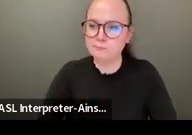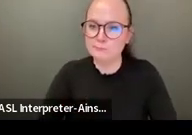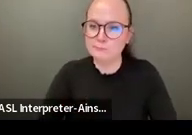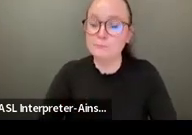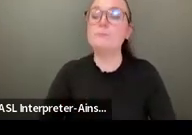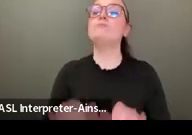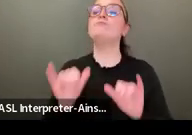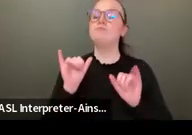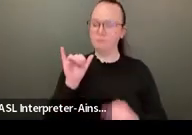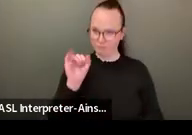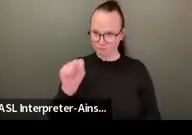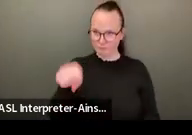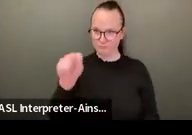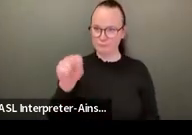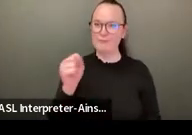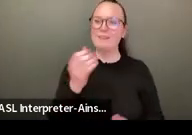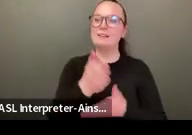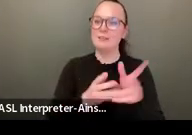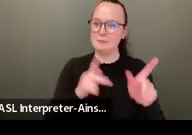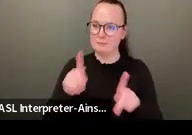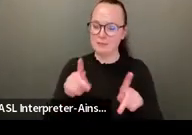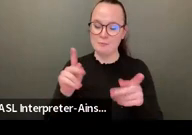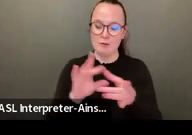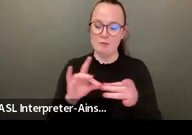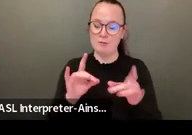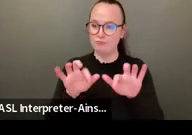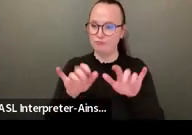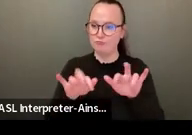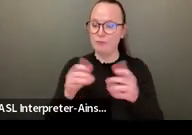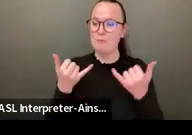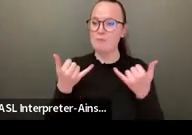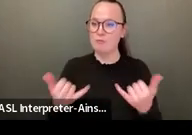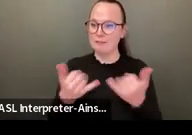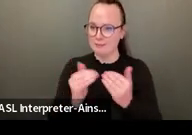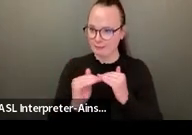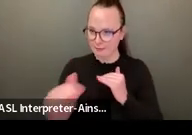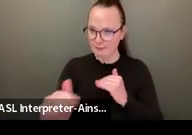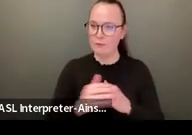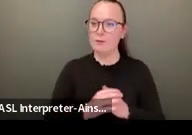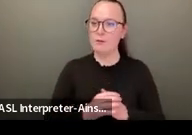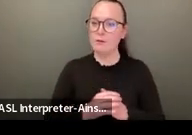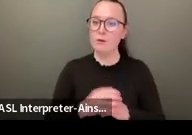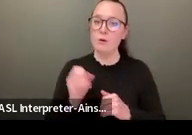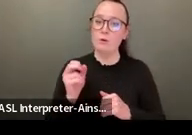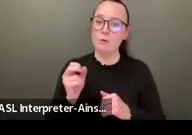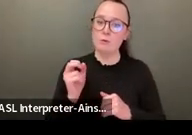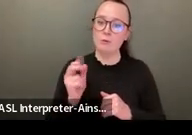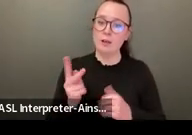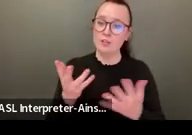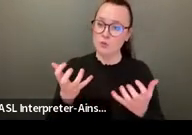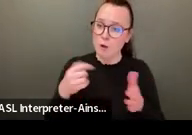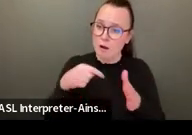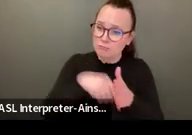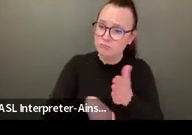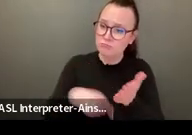Oh yeah, some people did put present level in there. Okay, do you want to dig deeper into present level? Y'all